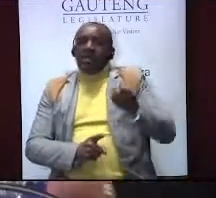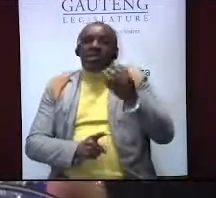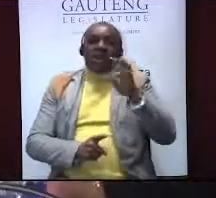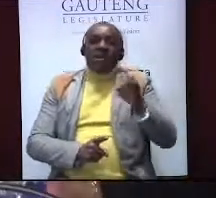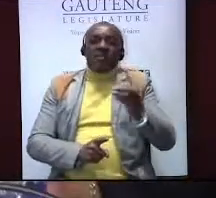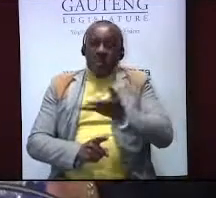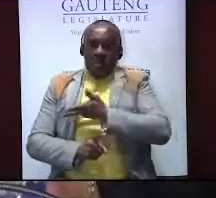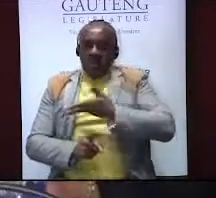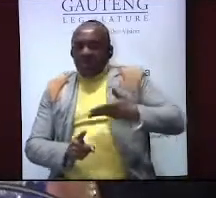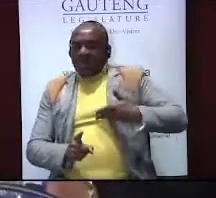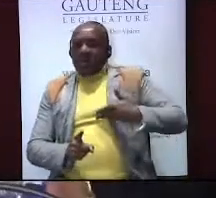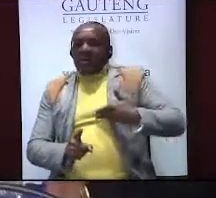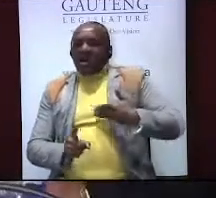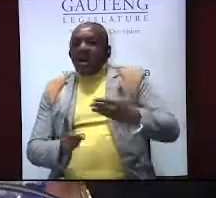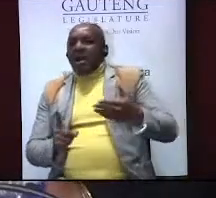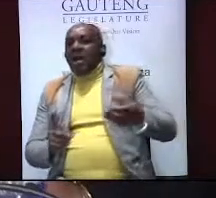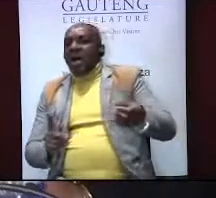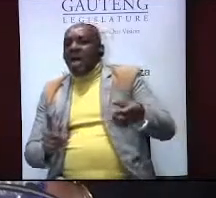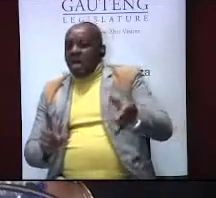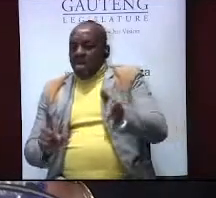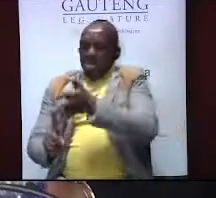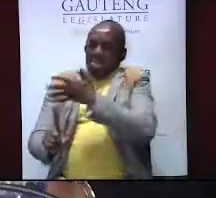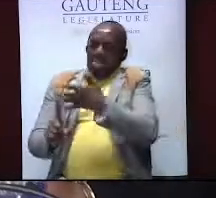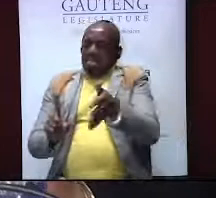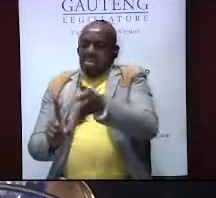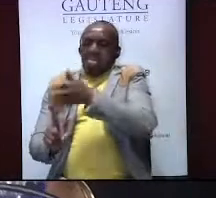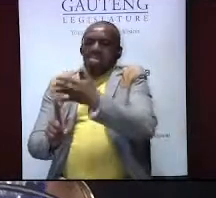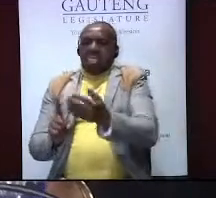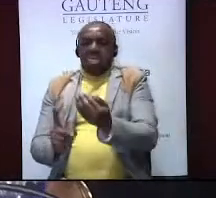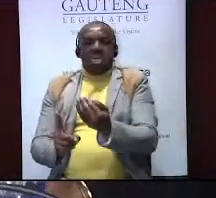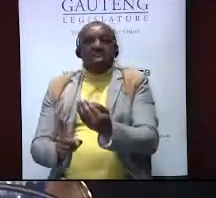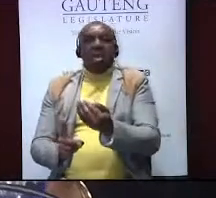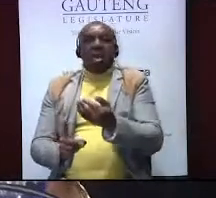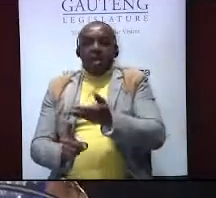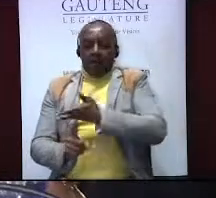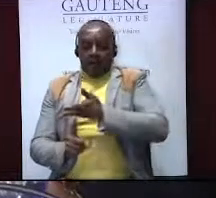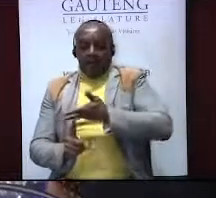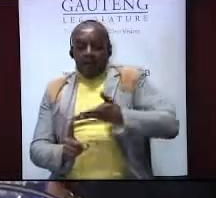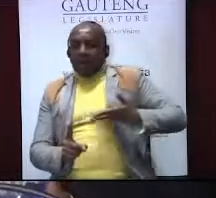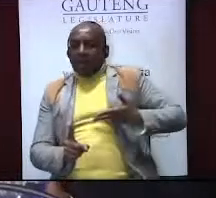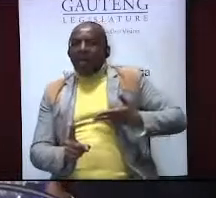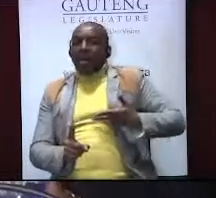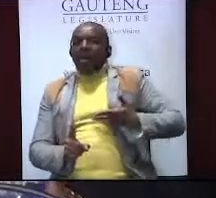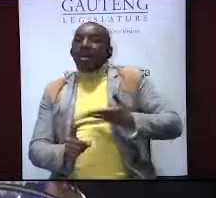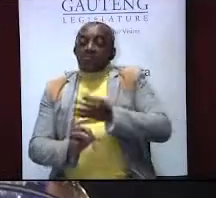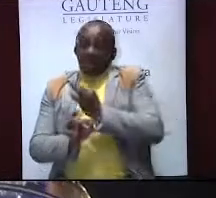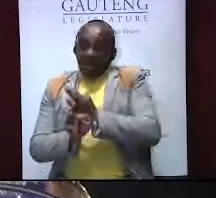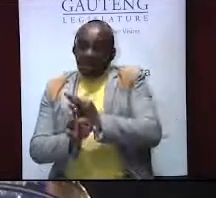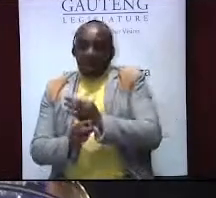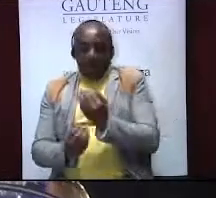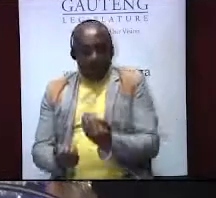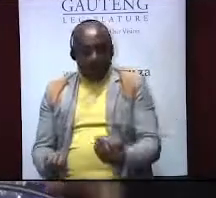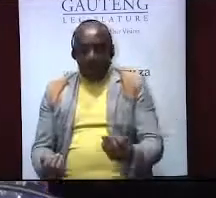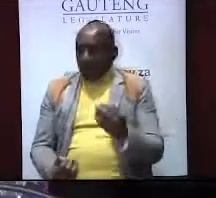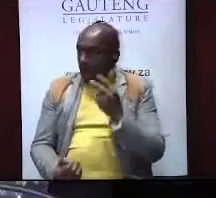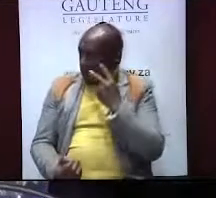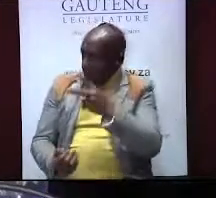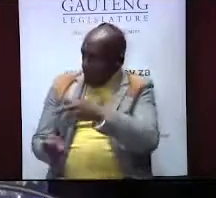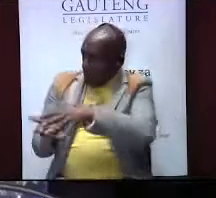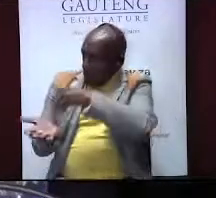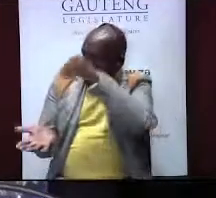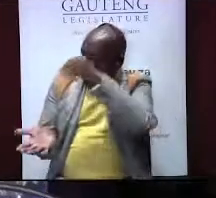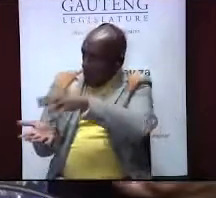humiliate me, the child is looking. The son is looking and wants